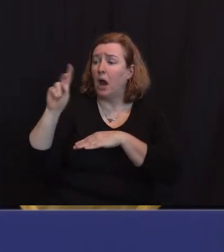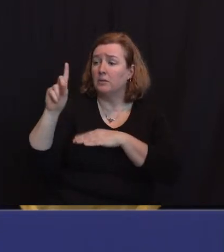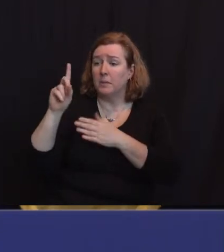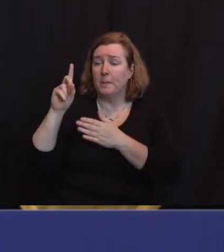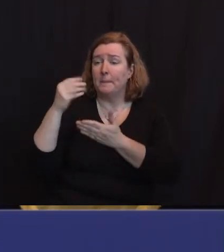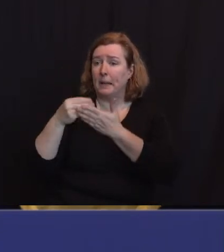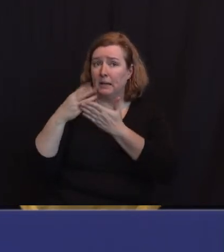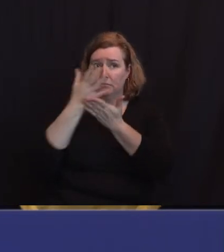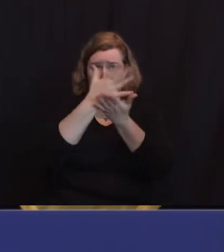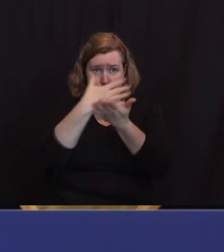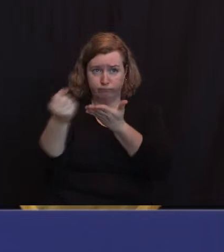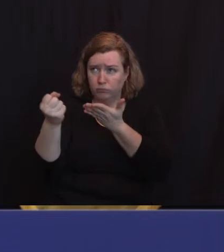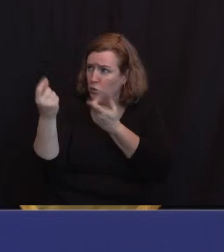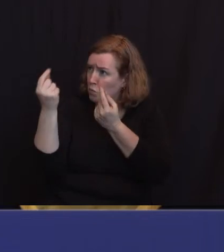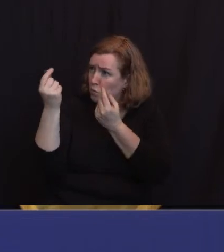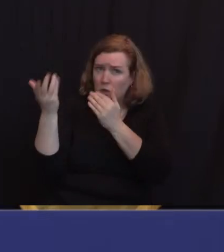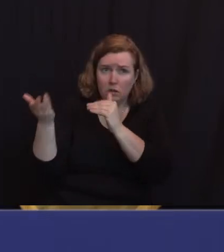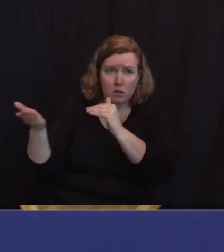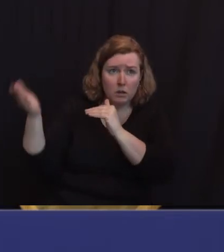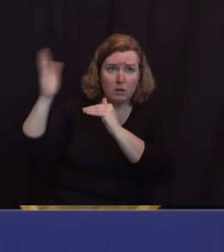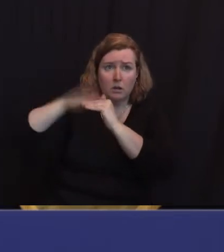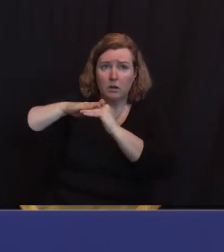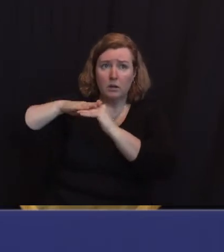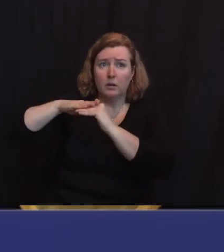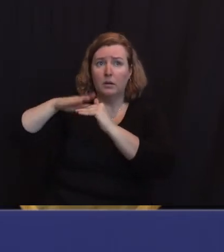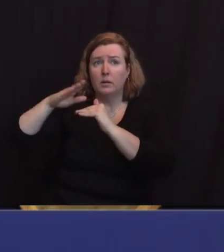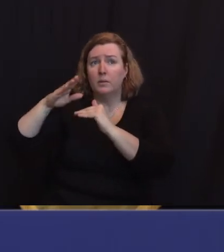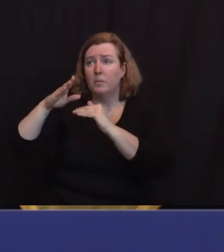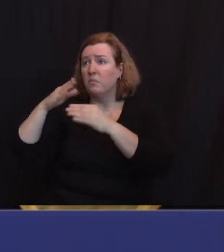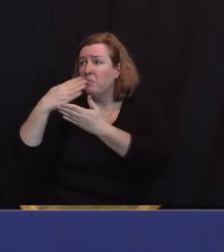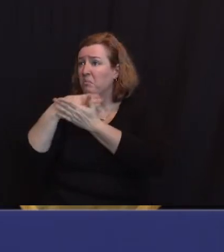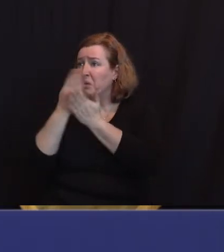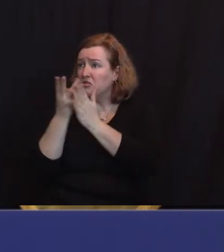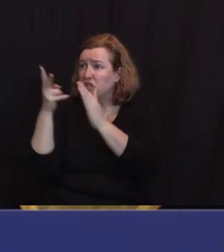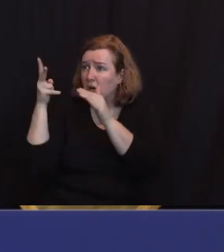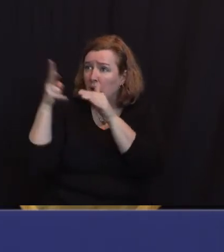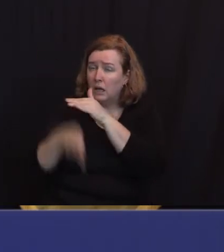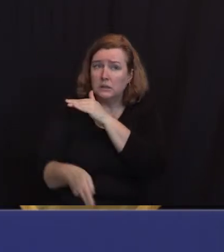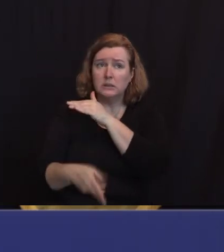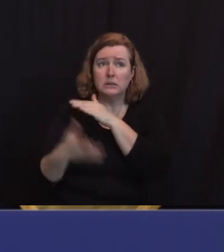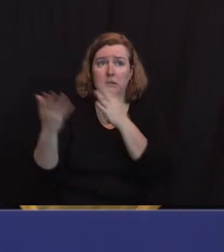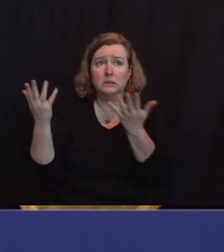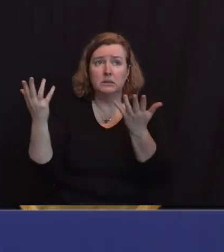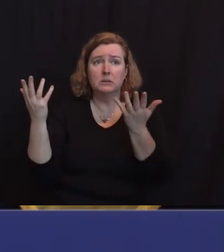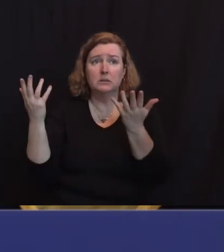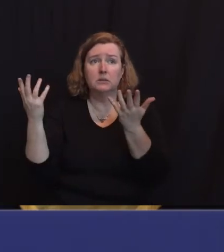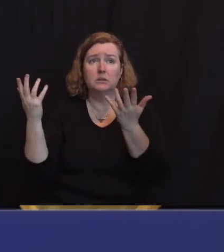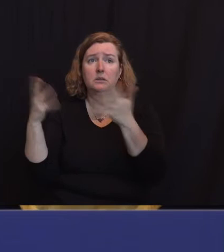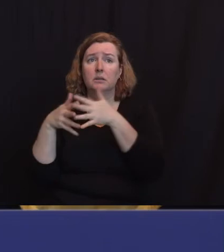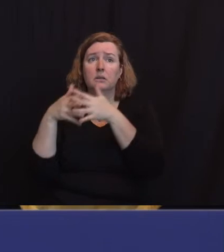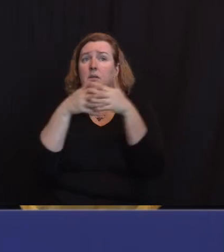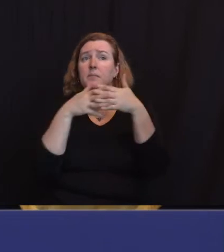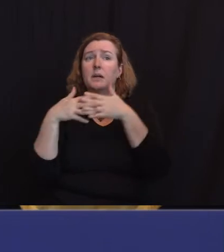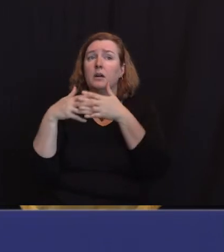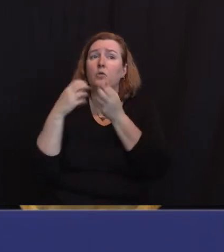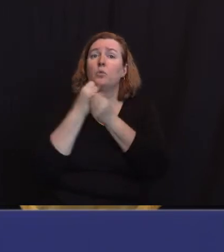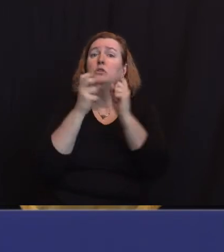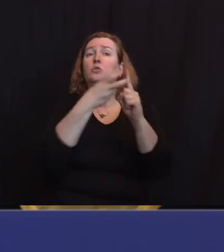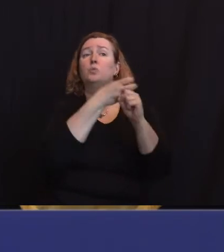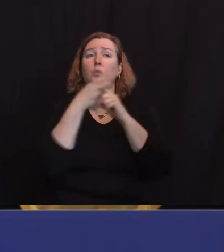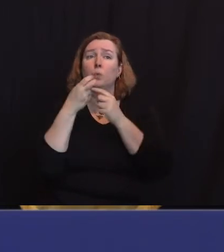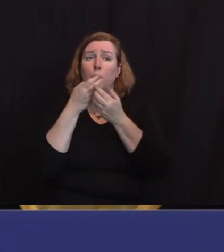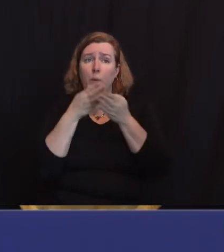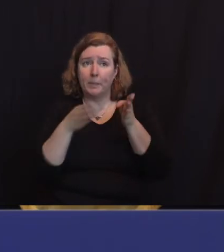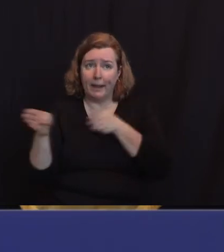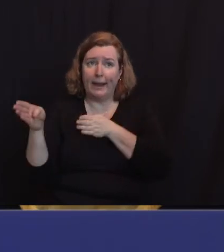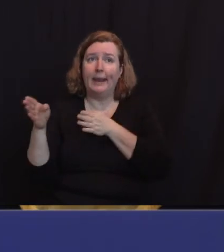or budget cuts need to be an option? What won't you spend the American Rescue Plan money on, and would you spend it to repay any of the